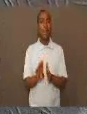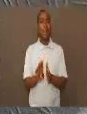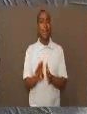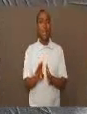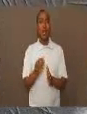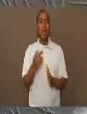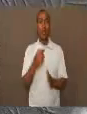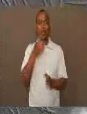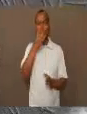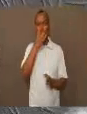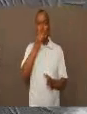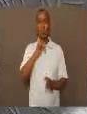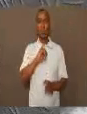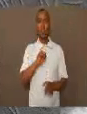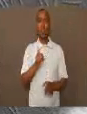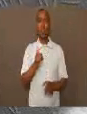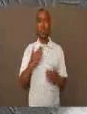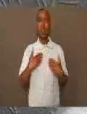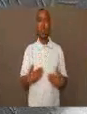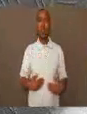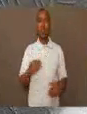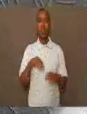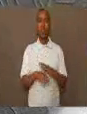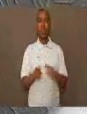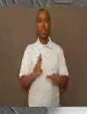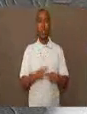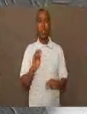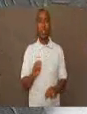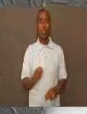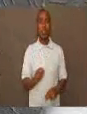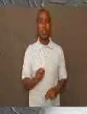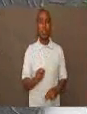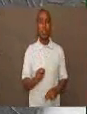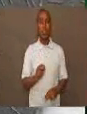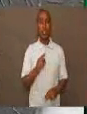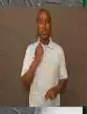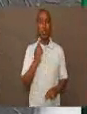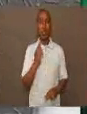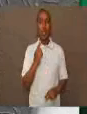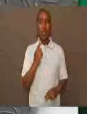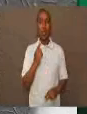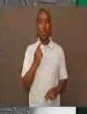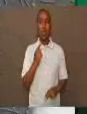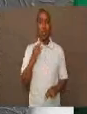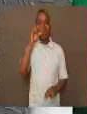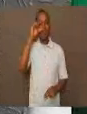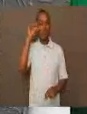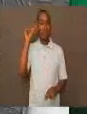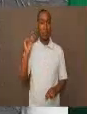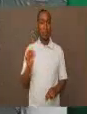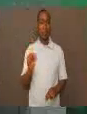mucous areas of the body, which are the vagina,